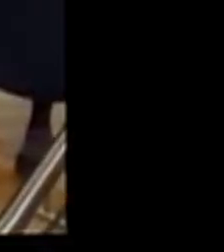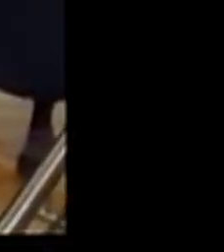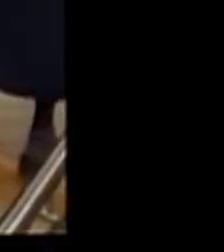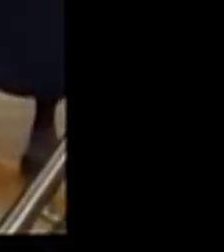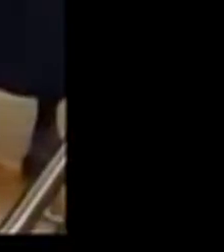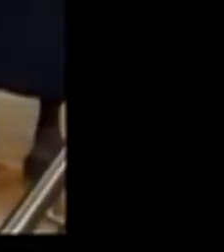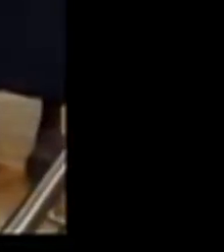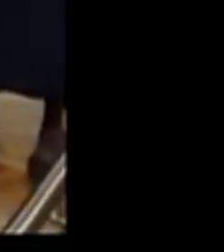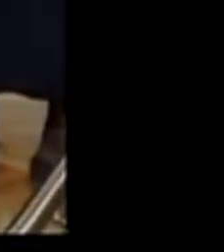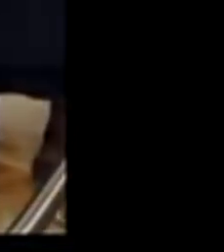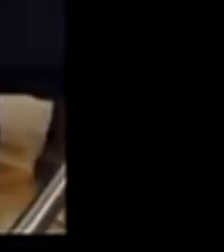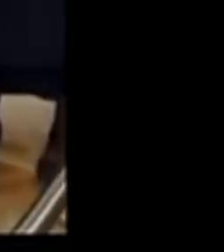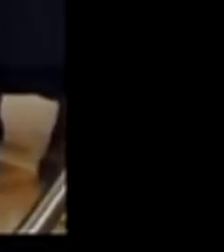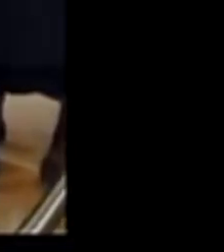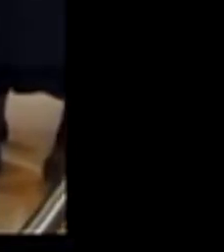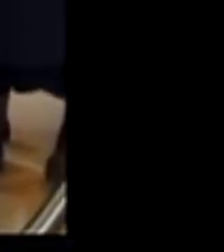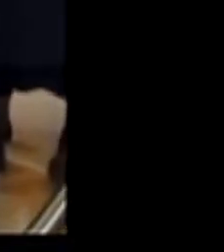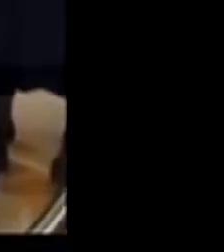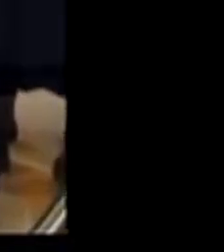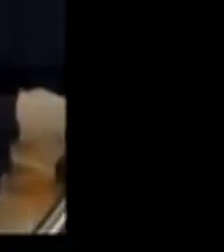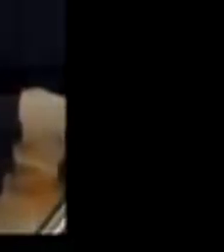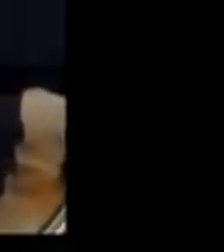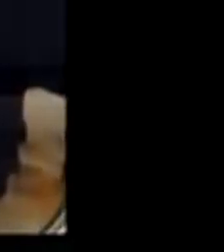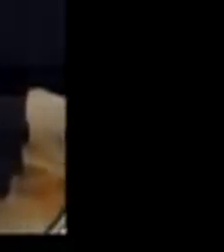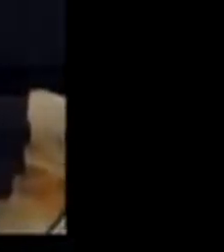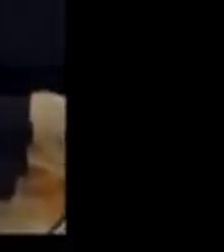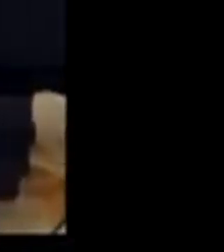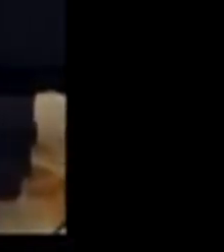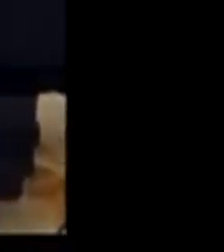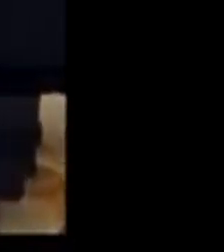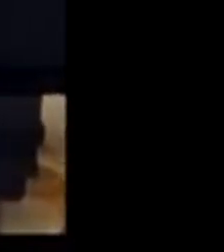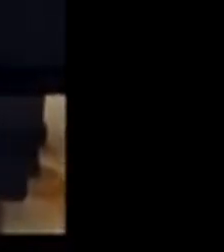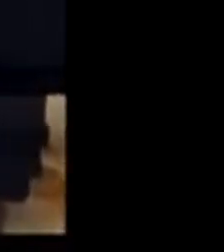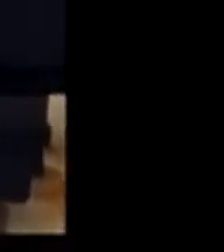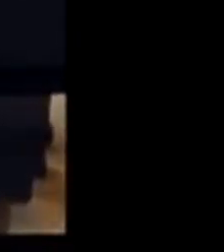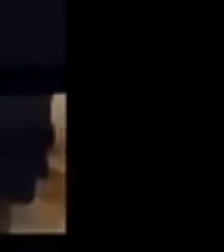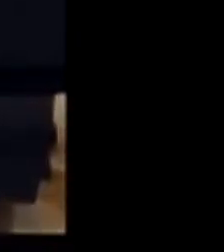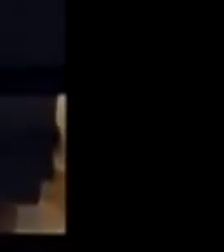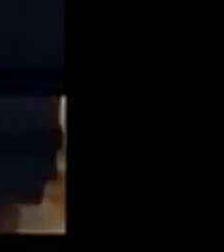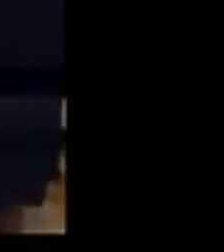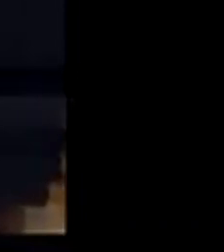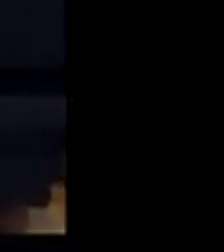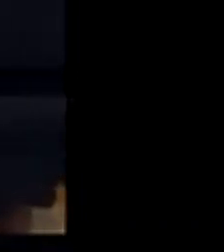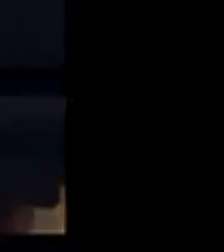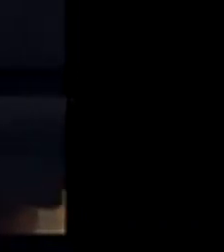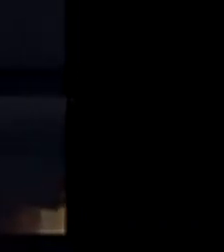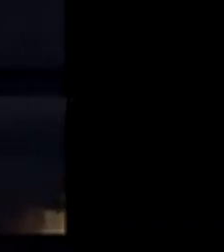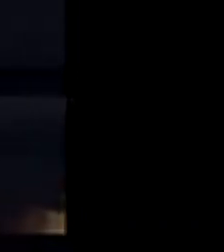Our foundation is in the Lord. He has built us on His own.